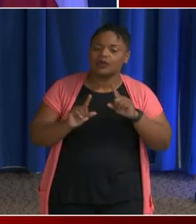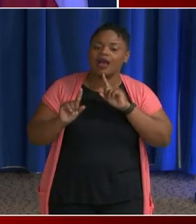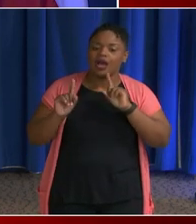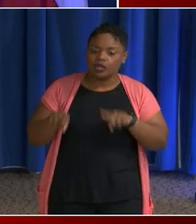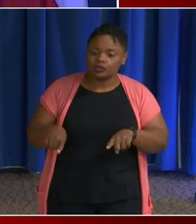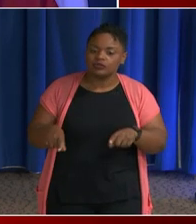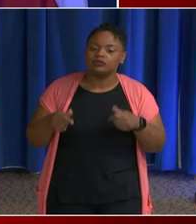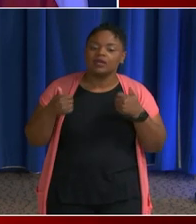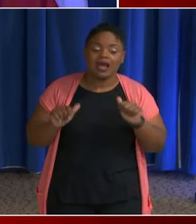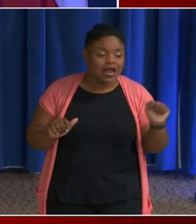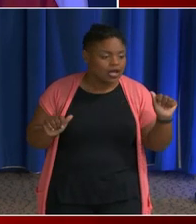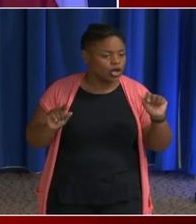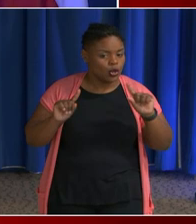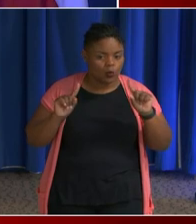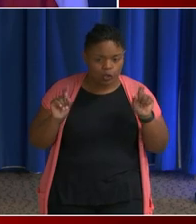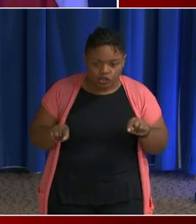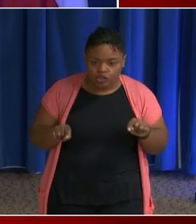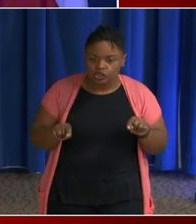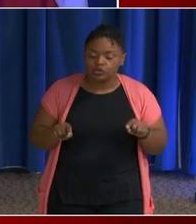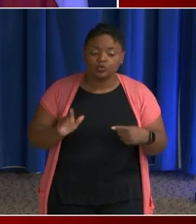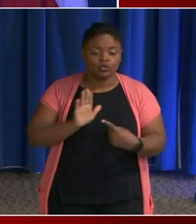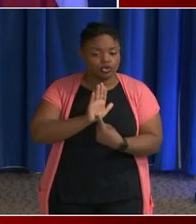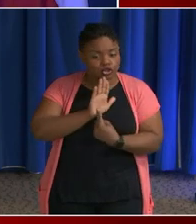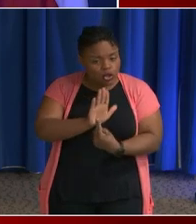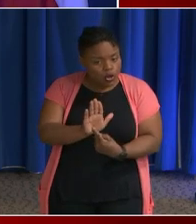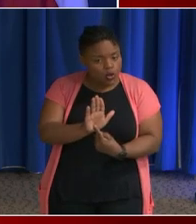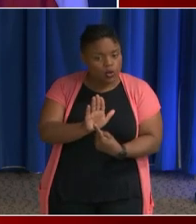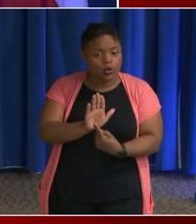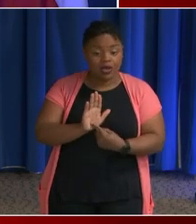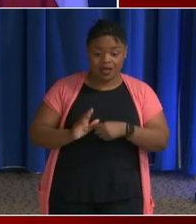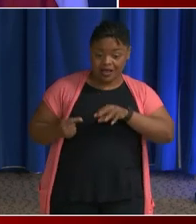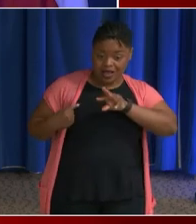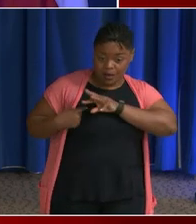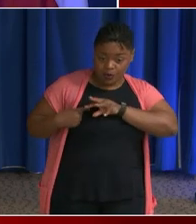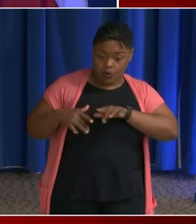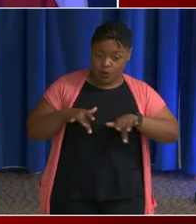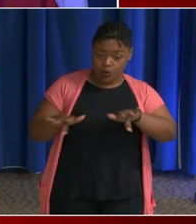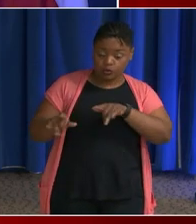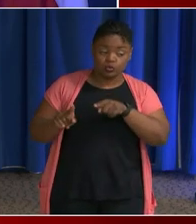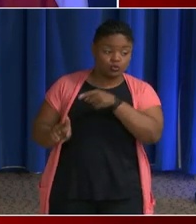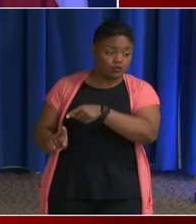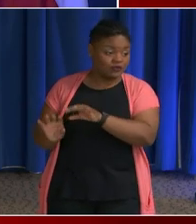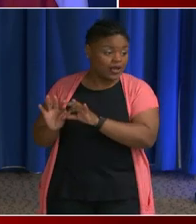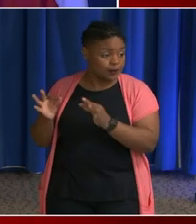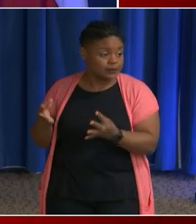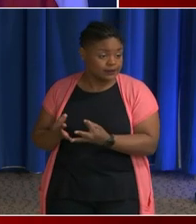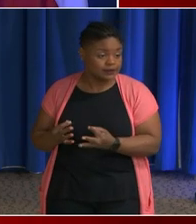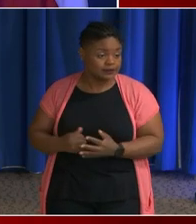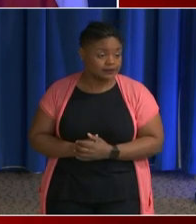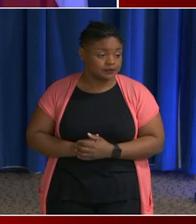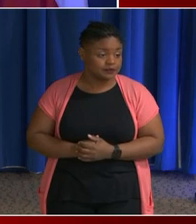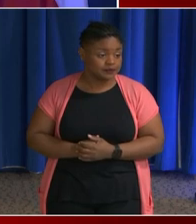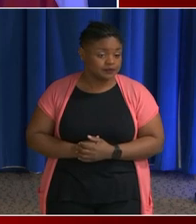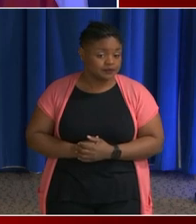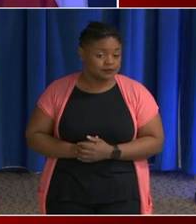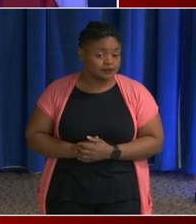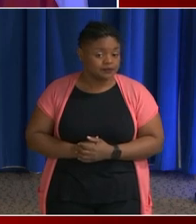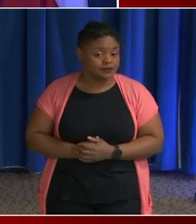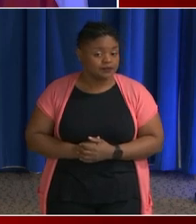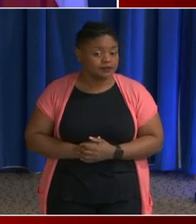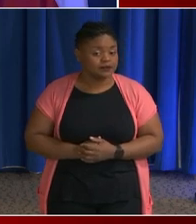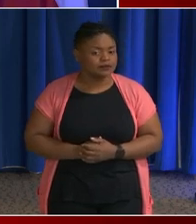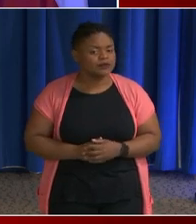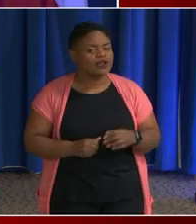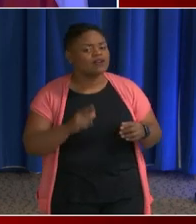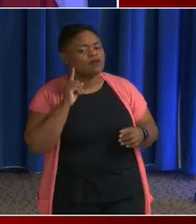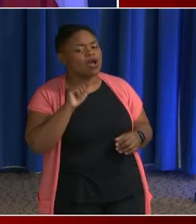questions and to show any body-worn camera to family members. Yes. This one could actually be for the chief, since he's been here